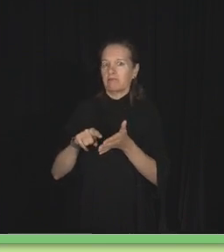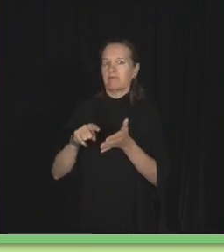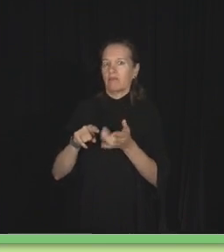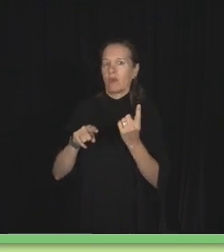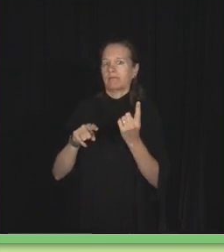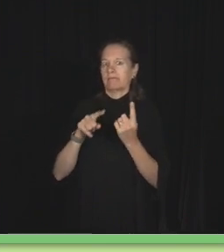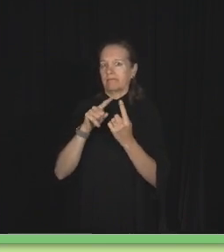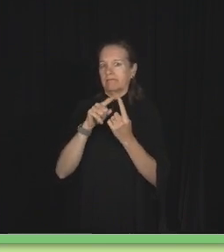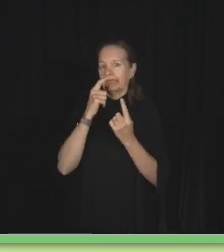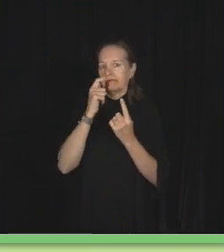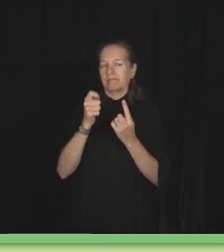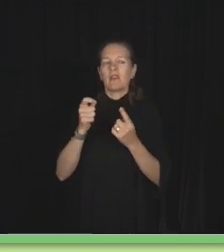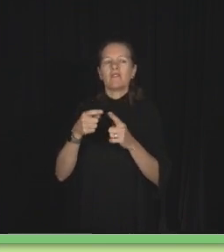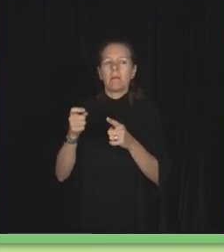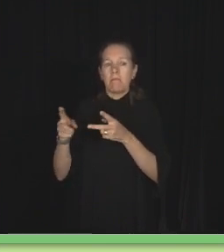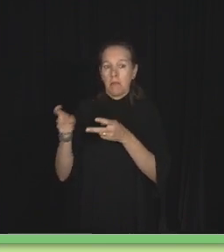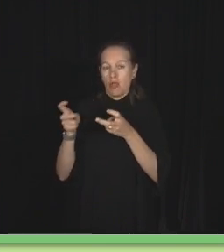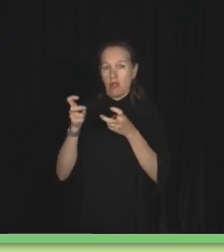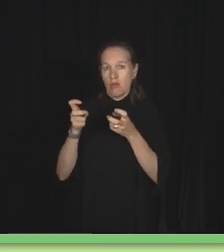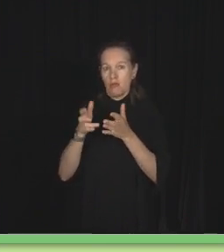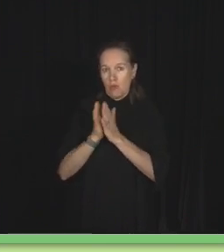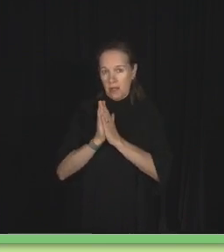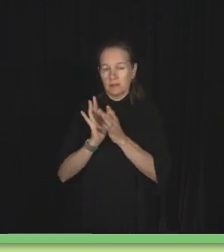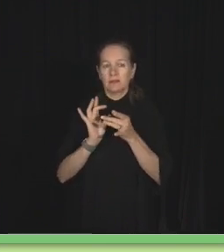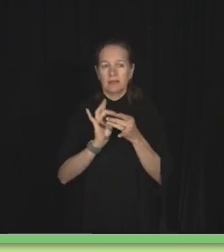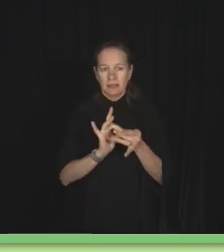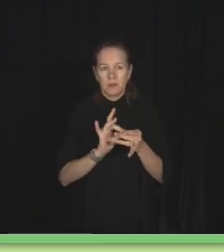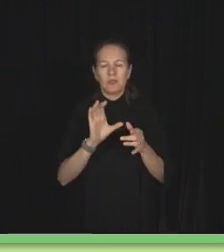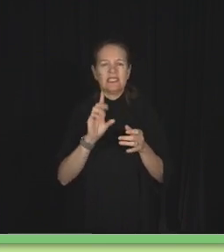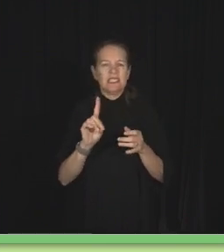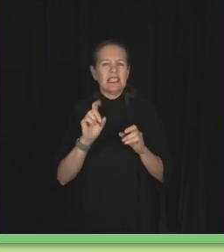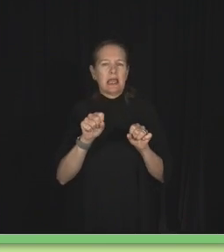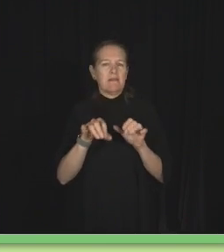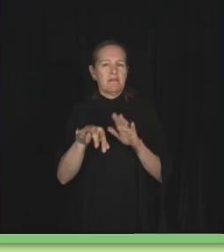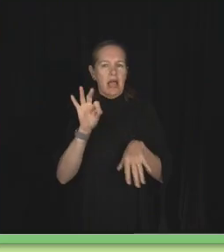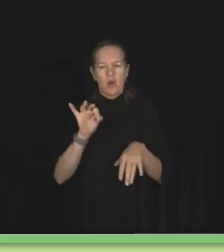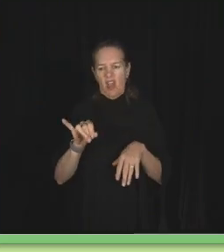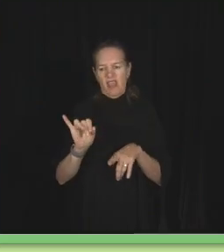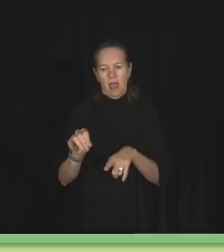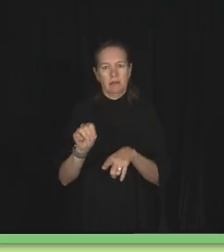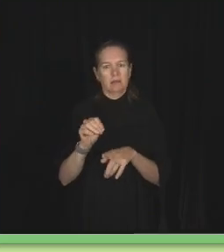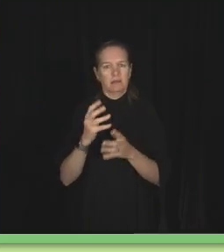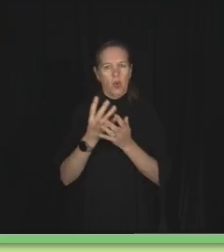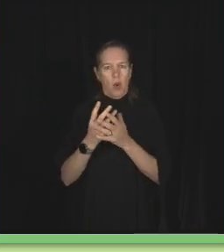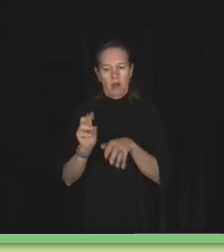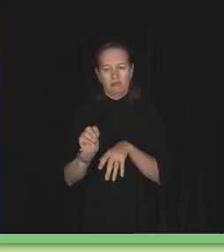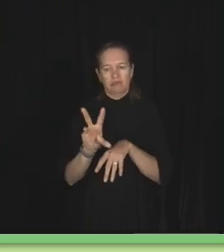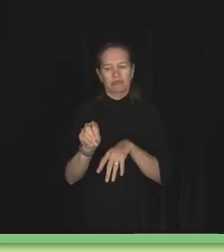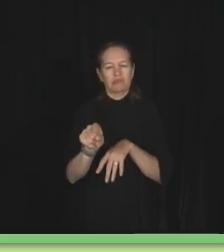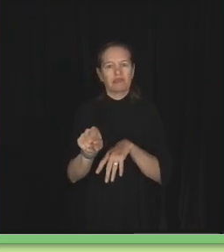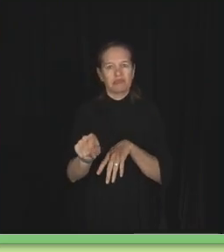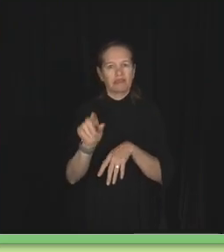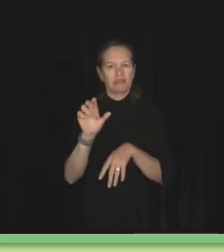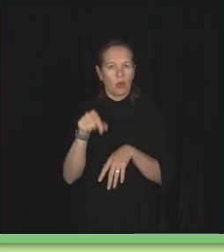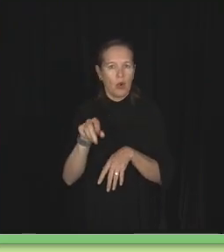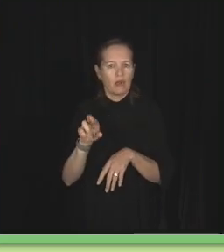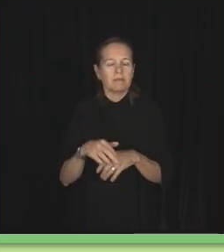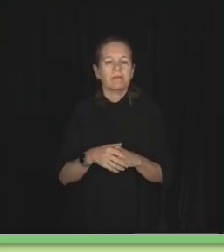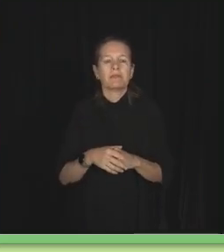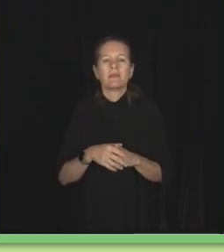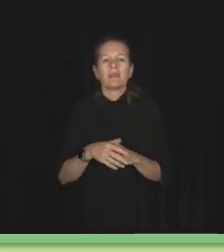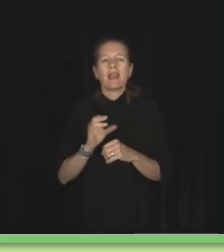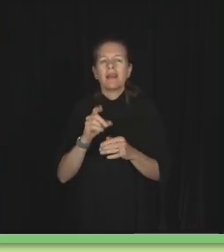pull request that links to the CVE can be found at the QR code. Had to do with hard-coded credentials in